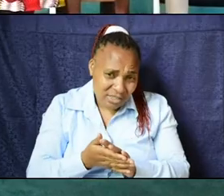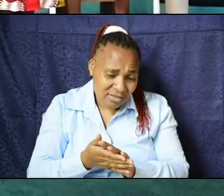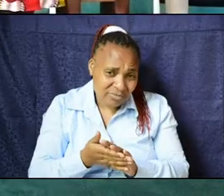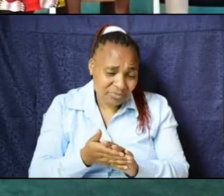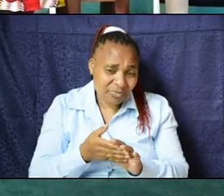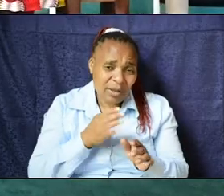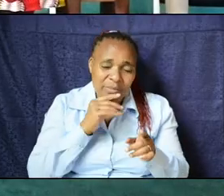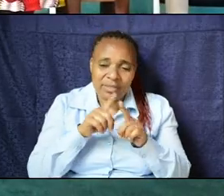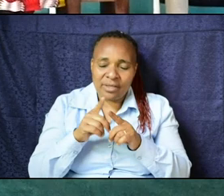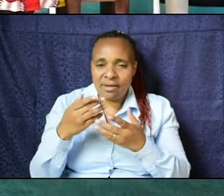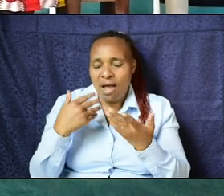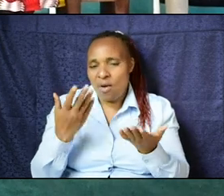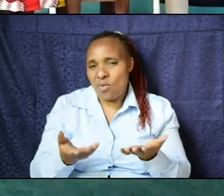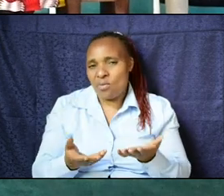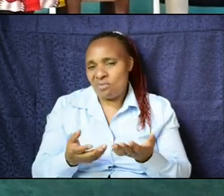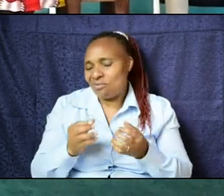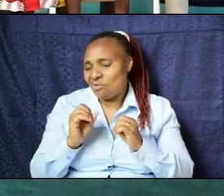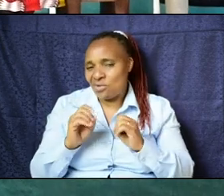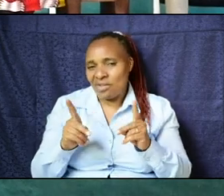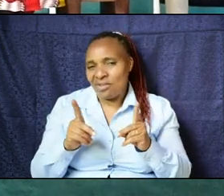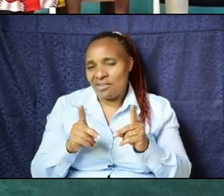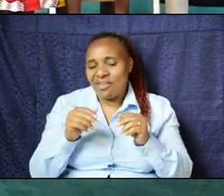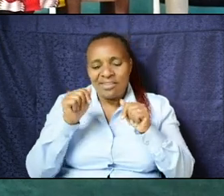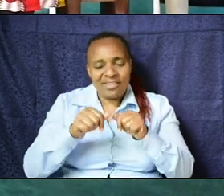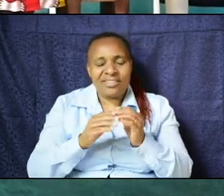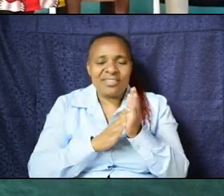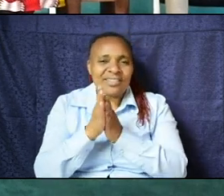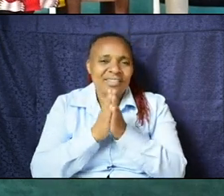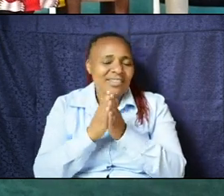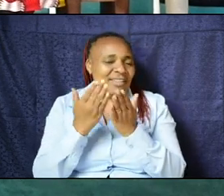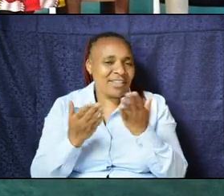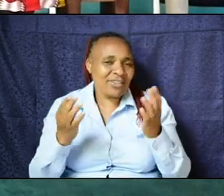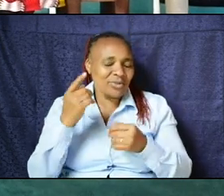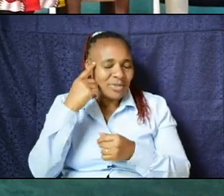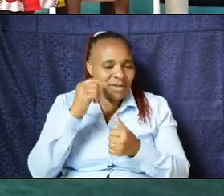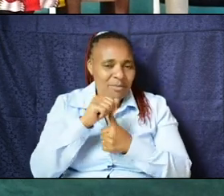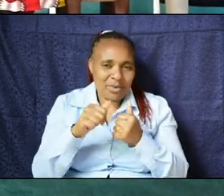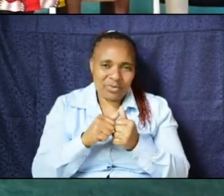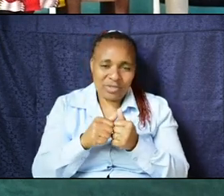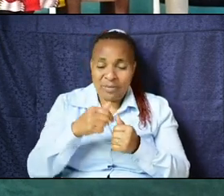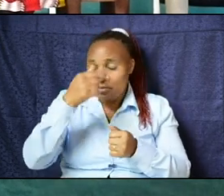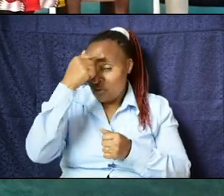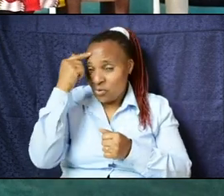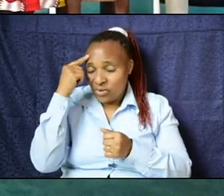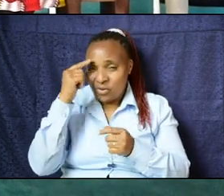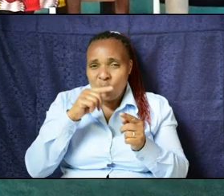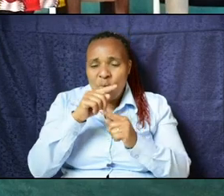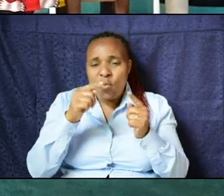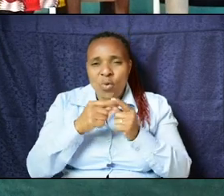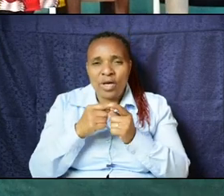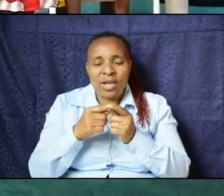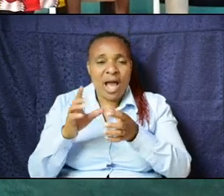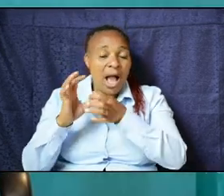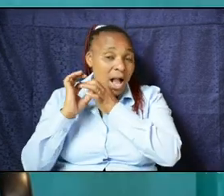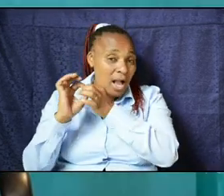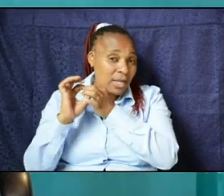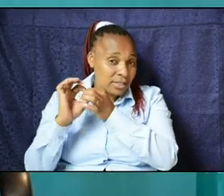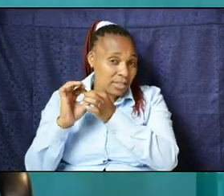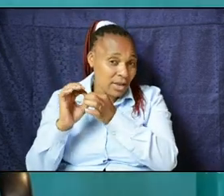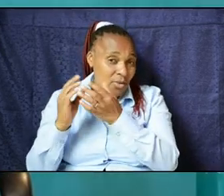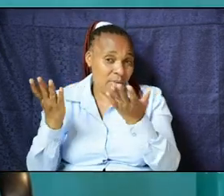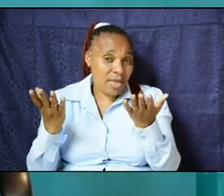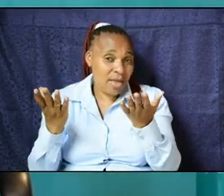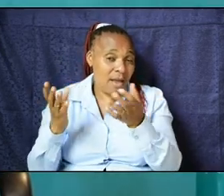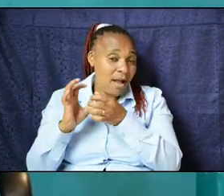Okay. It's a very interesting thing to think about, because we're in a culture where, I call it the cut-off